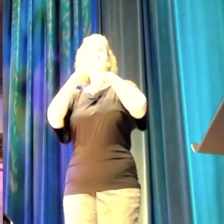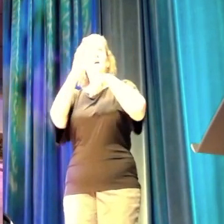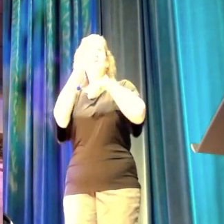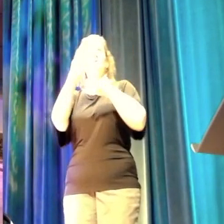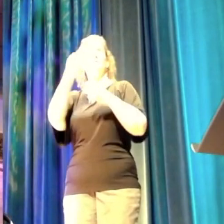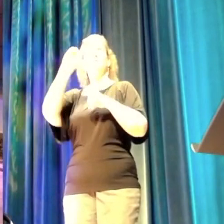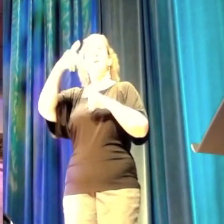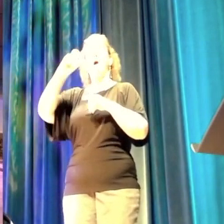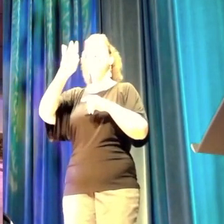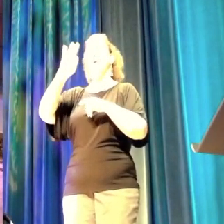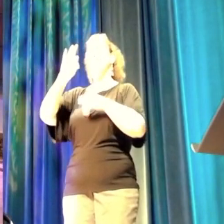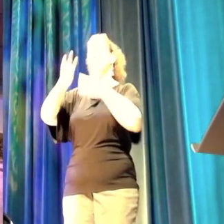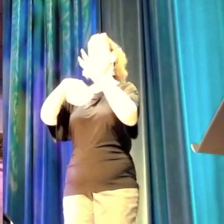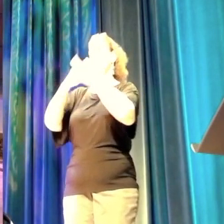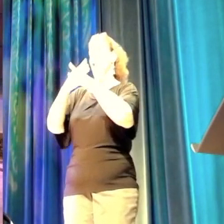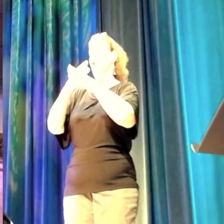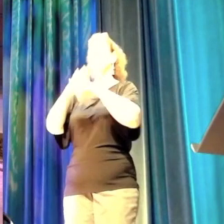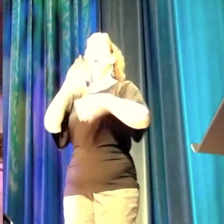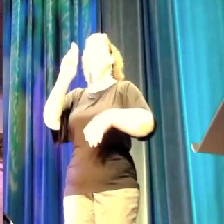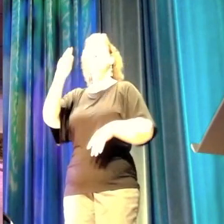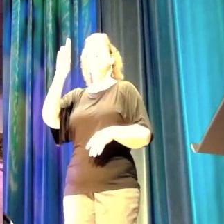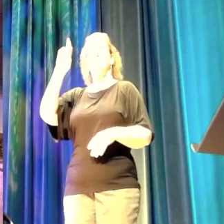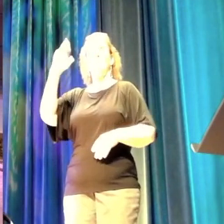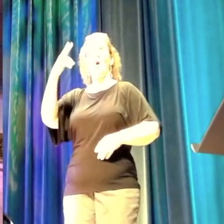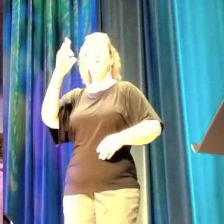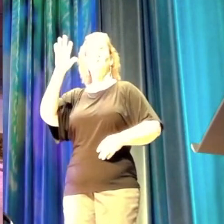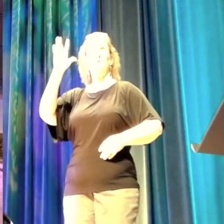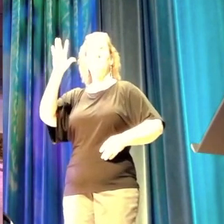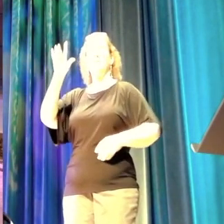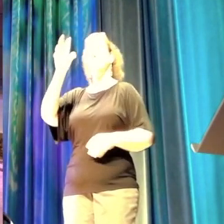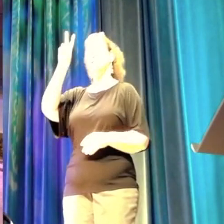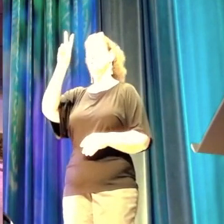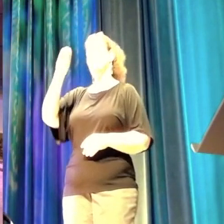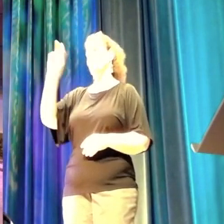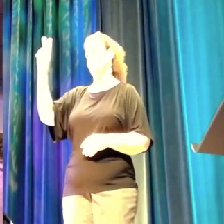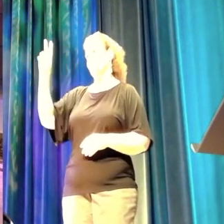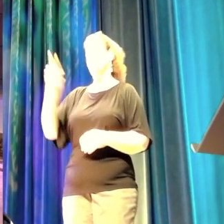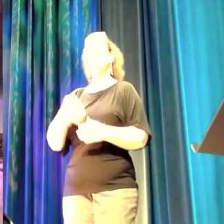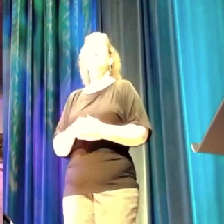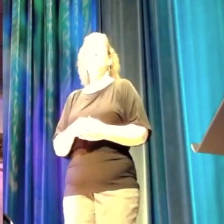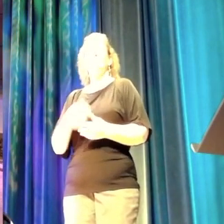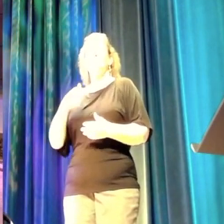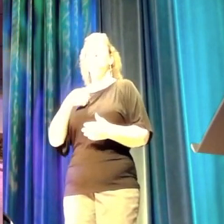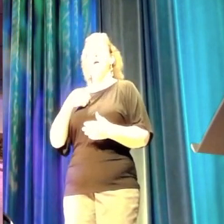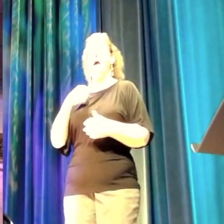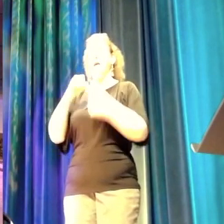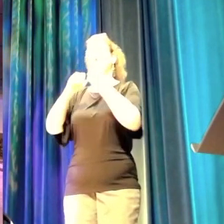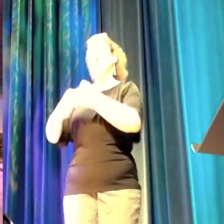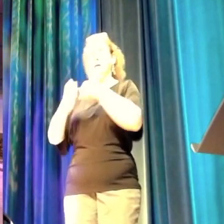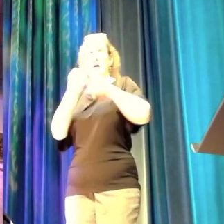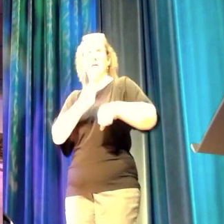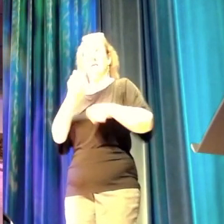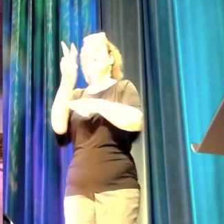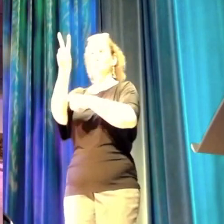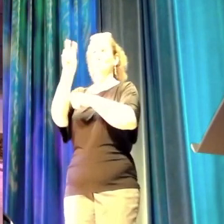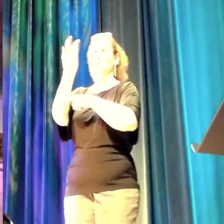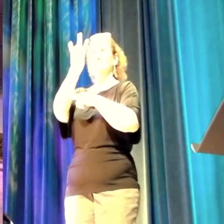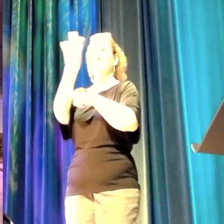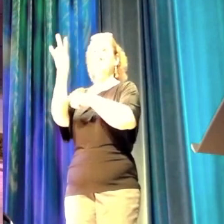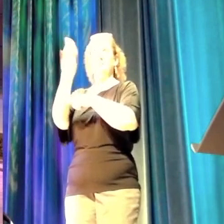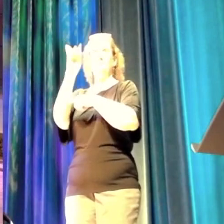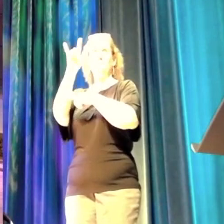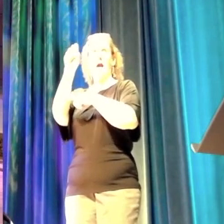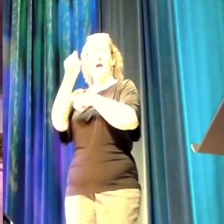World, on March 25th, 2002. I have kayaked 277